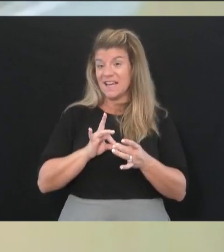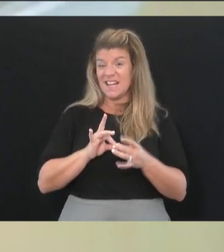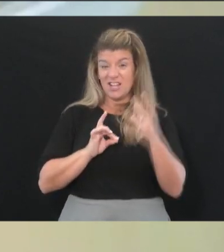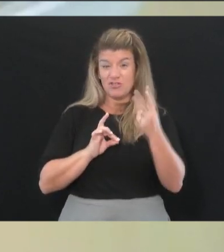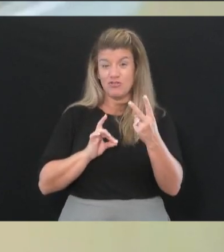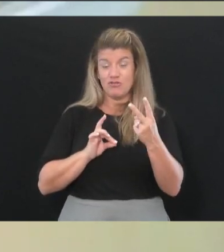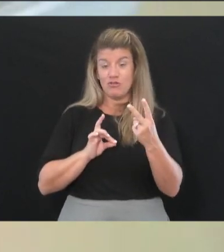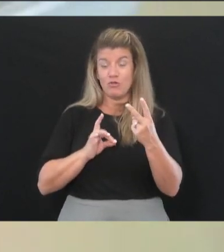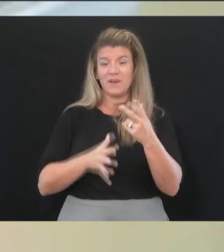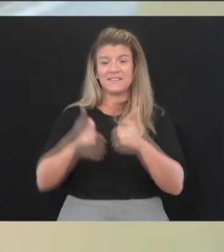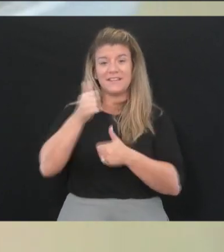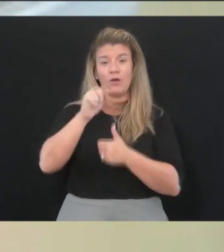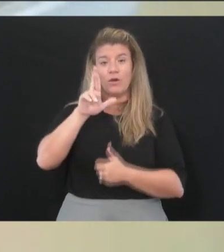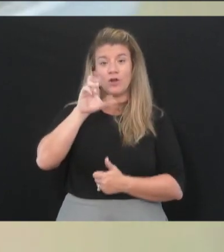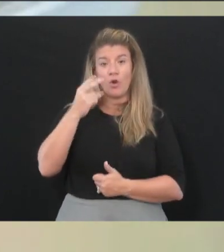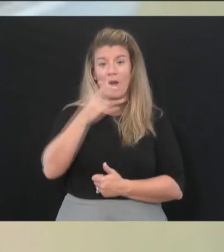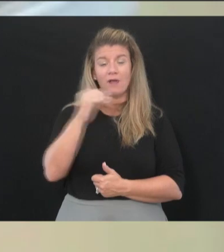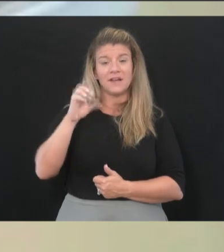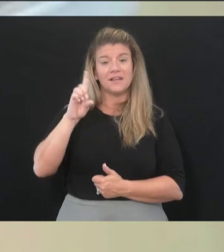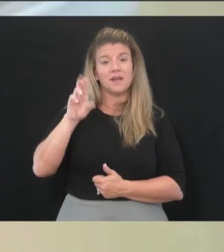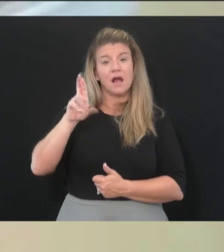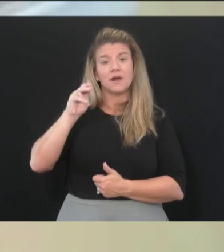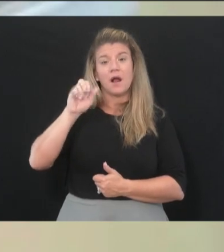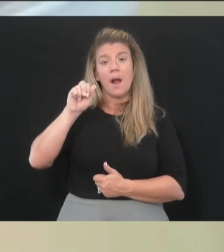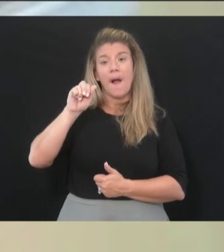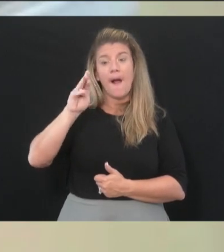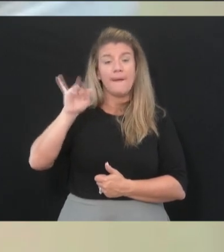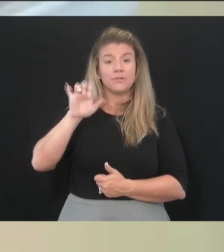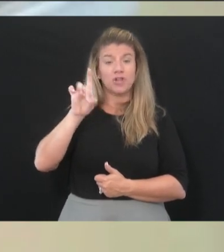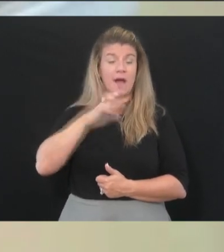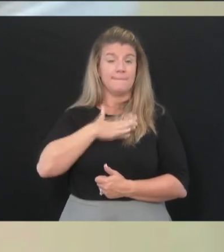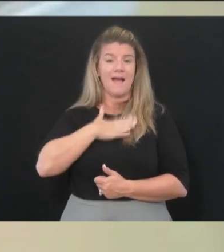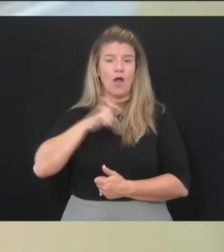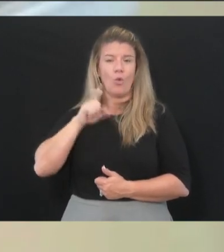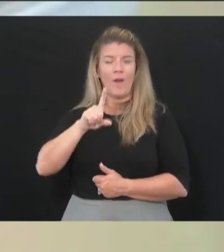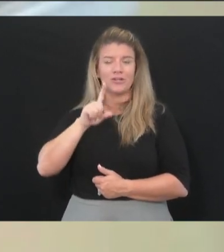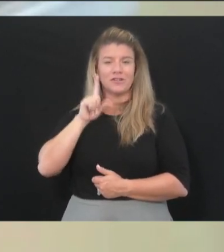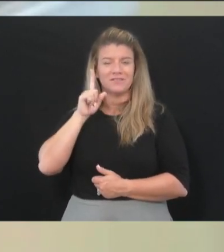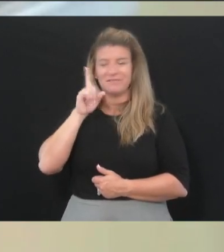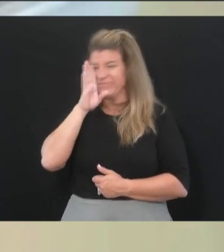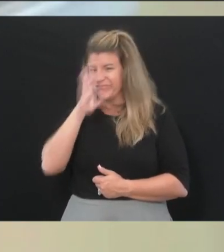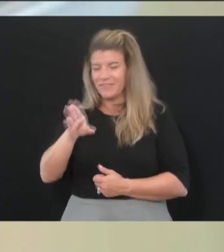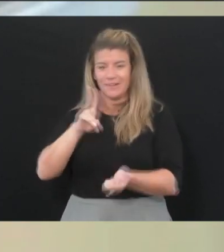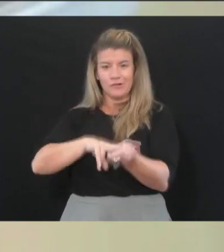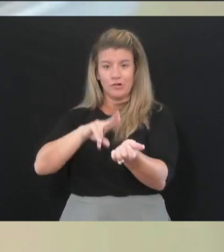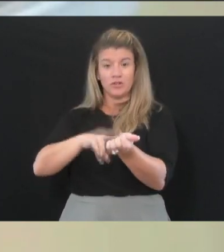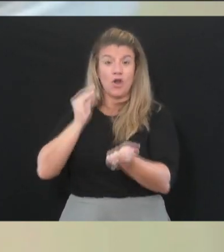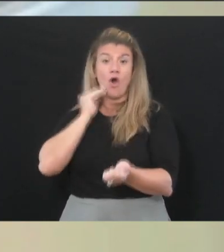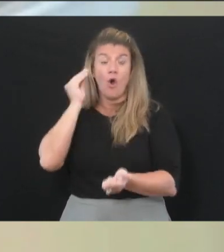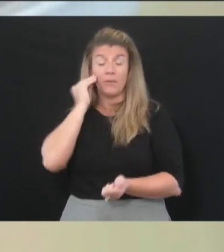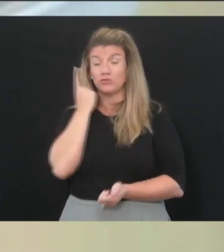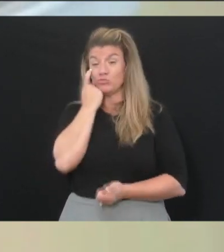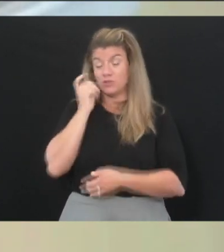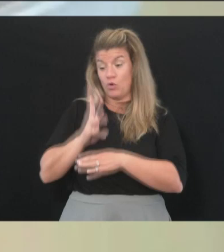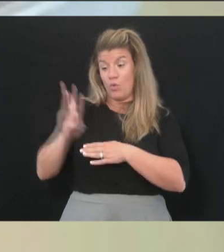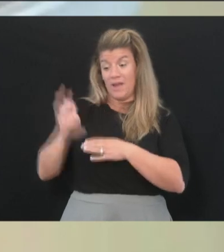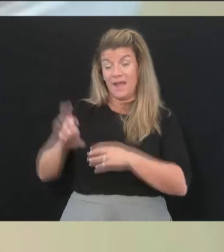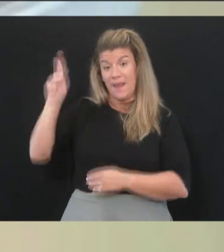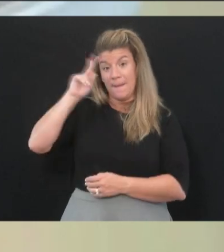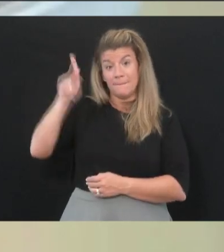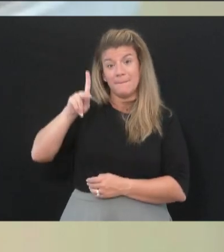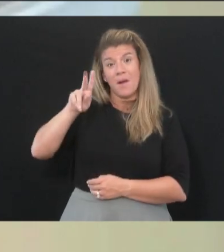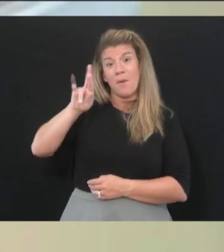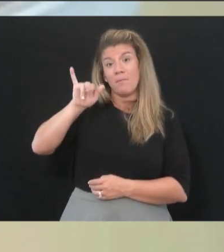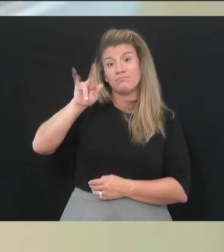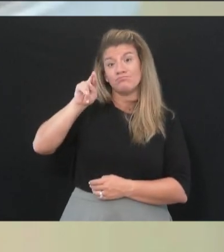question about what's happening at the nursing homes. Over the weekend, regarding the Princeton situation, some people reached out